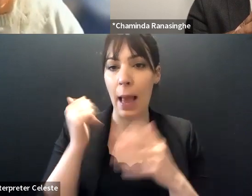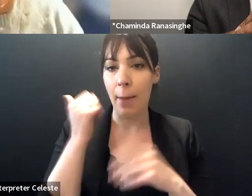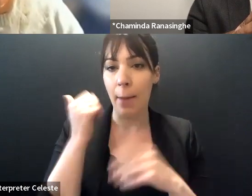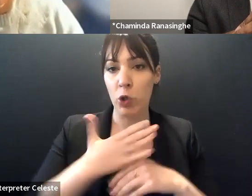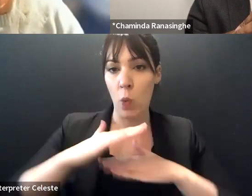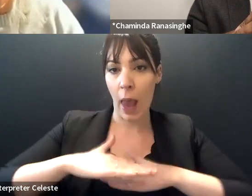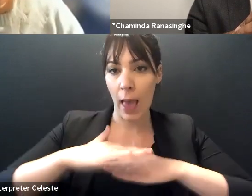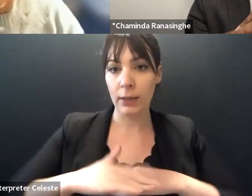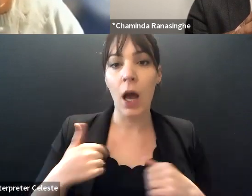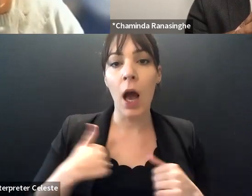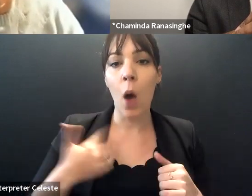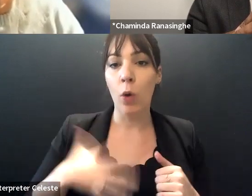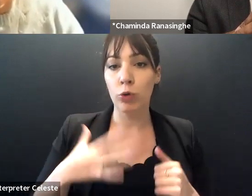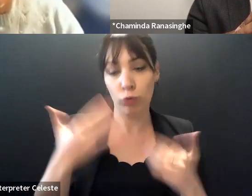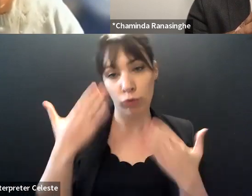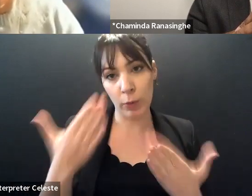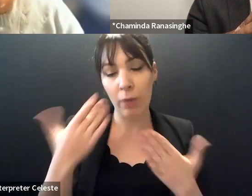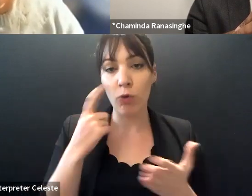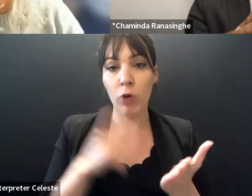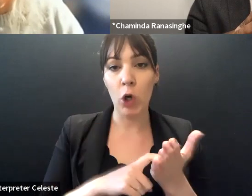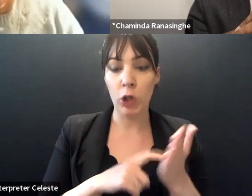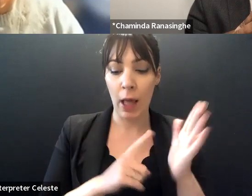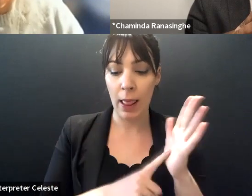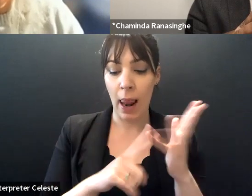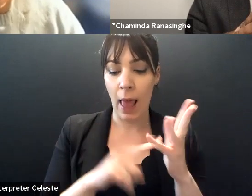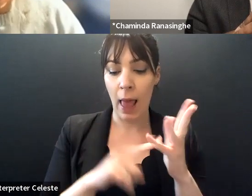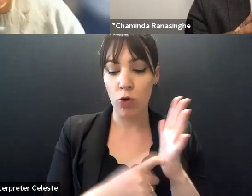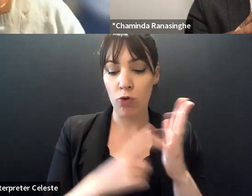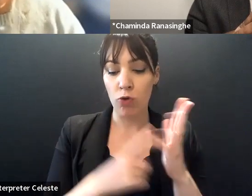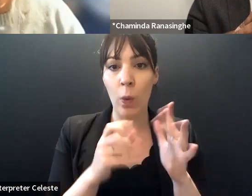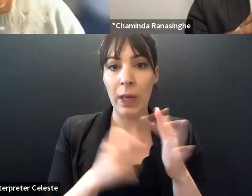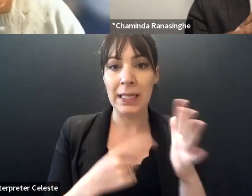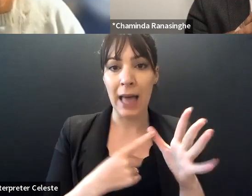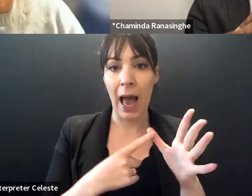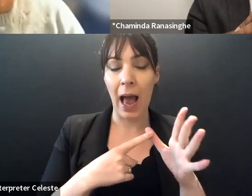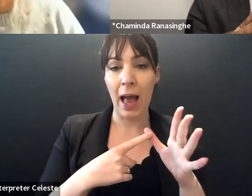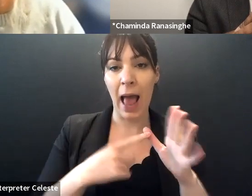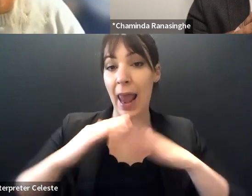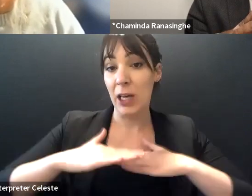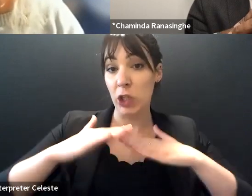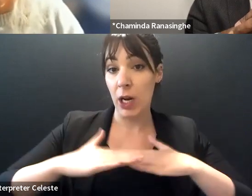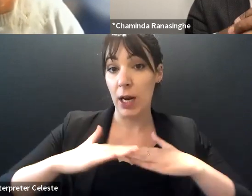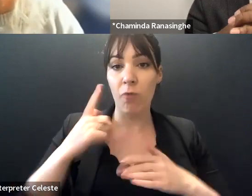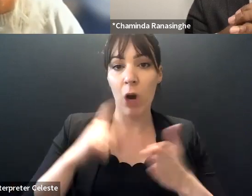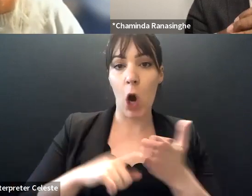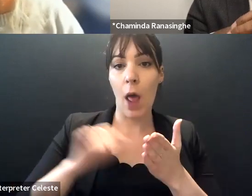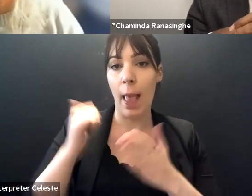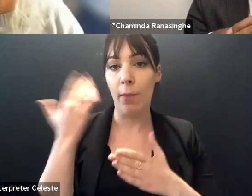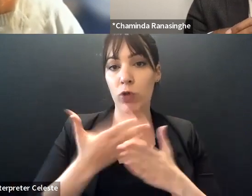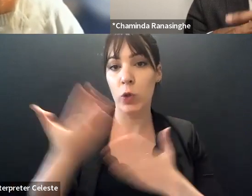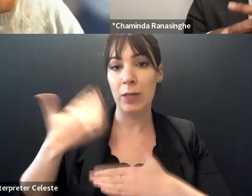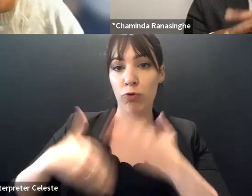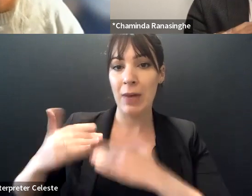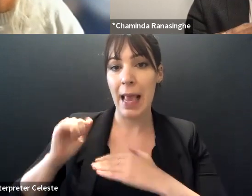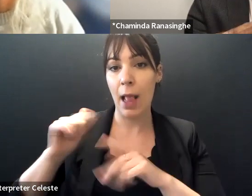to respectfully acknowledge the Lutchwida nations and also recognise the Aboriginal history and culture of the